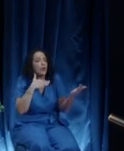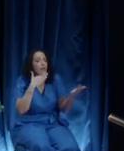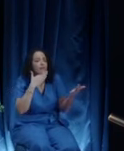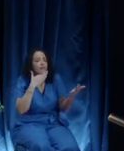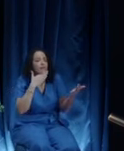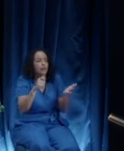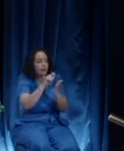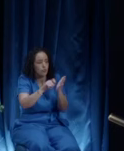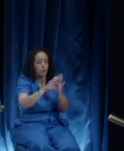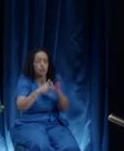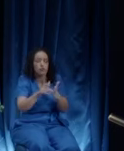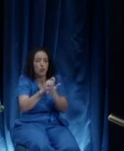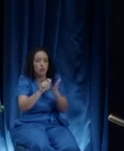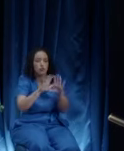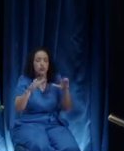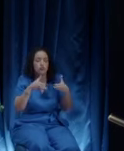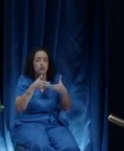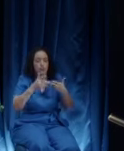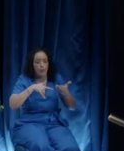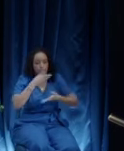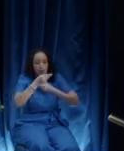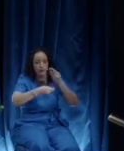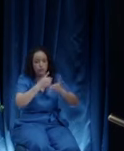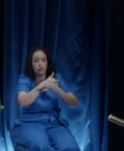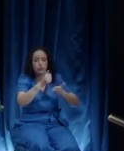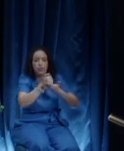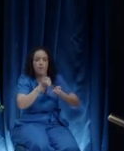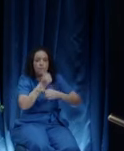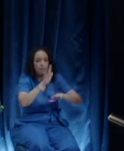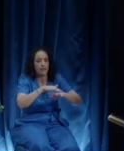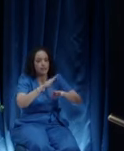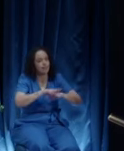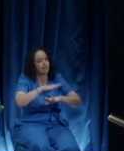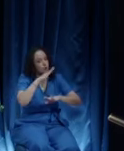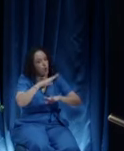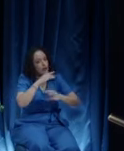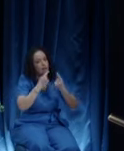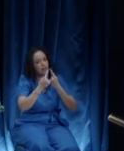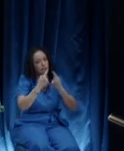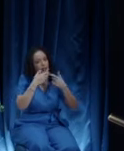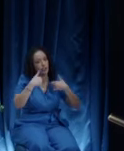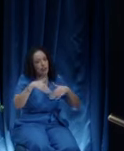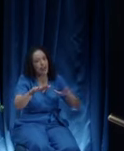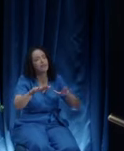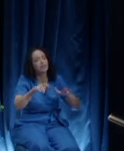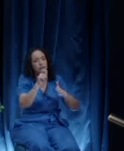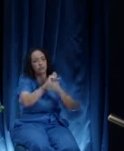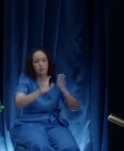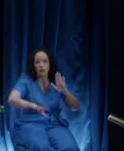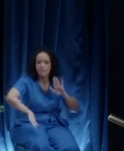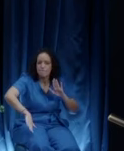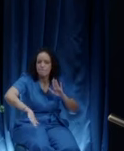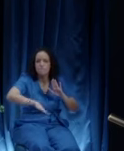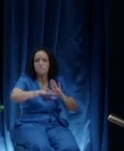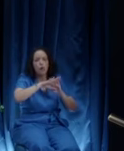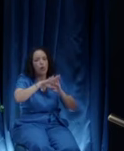group biography is because usually, for my period, there isn't enough information left to write a really full biography of